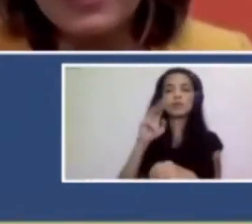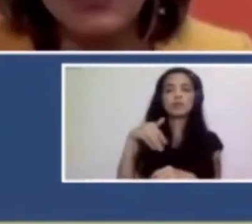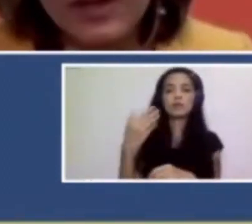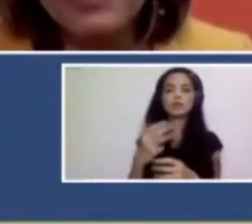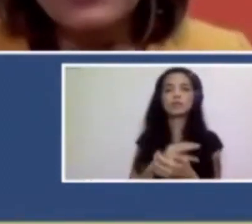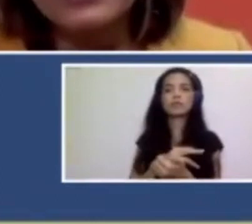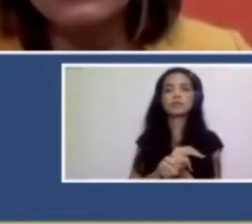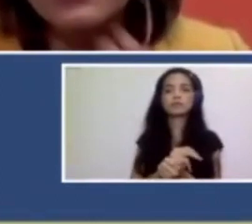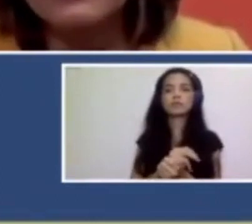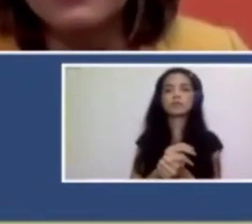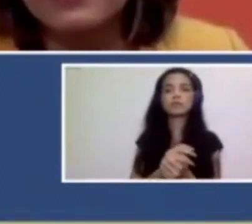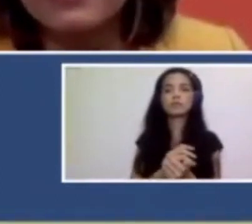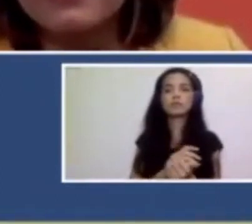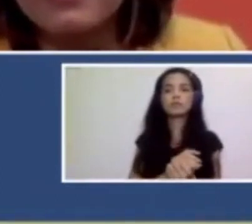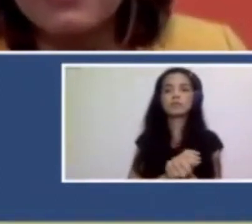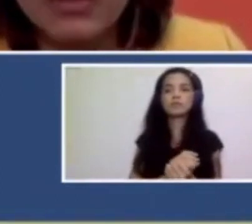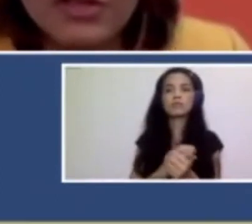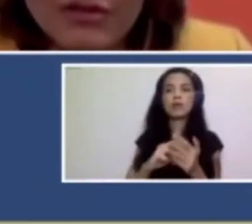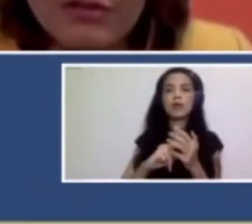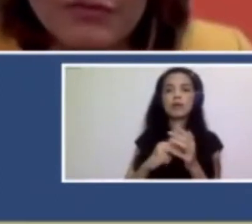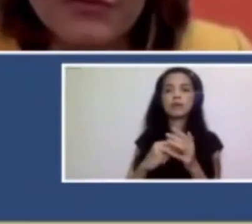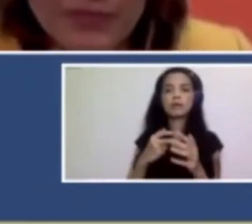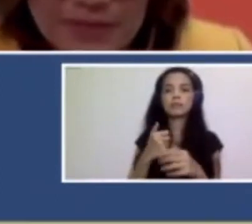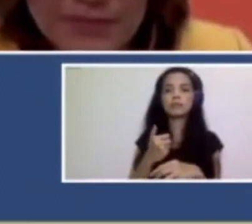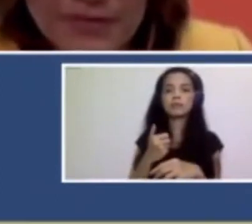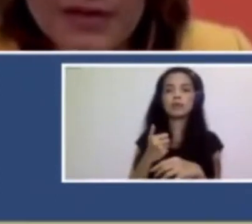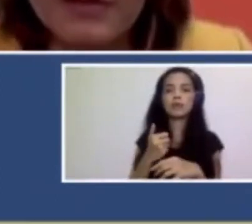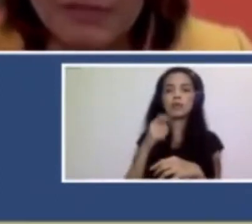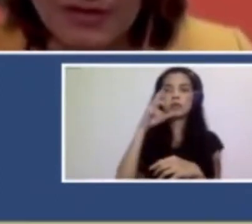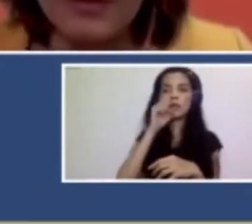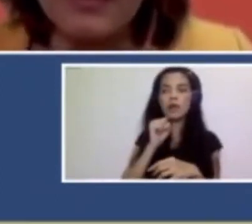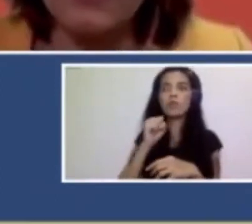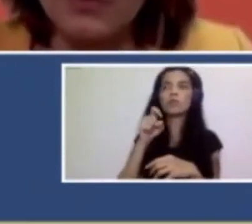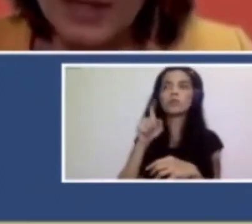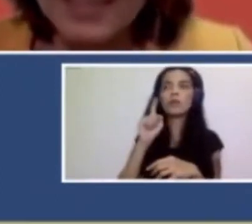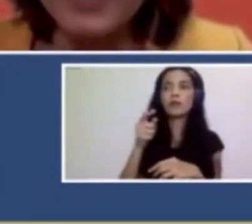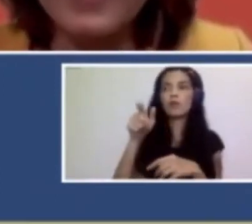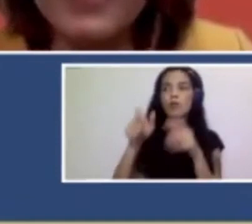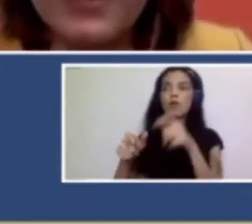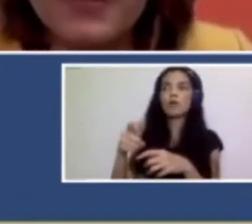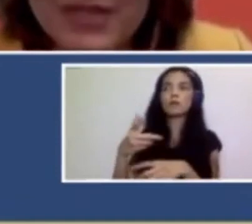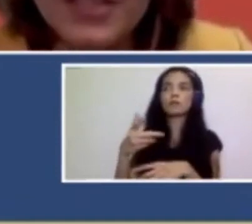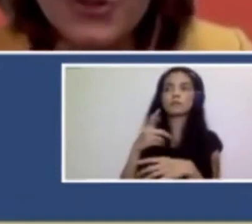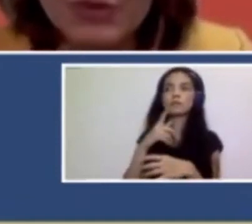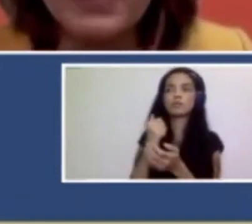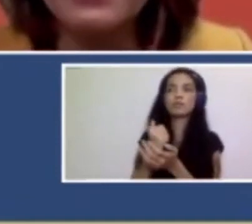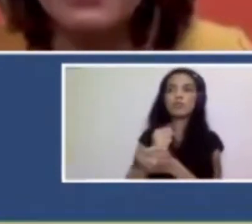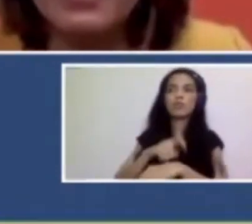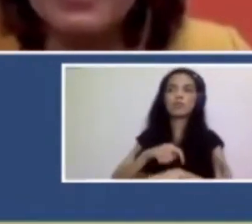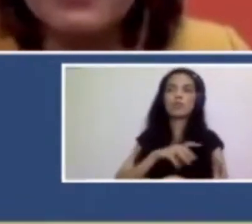a long, trying to get the trust or from them to us, to the research